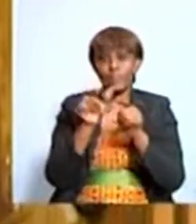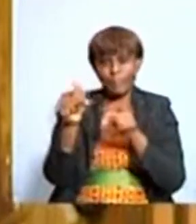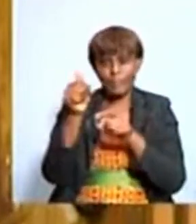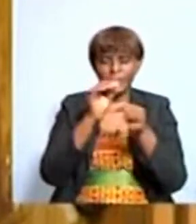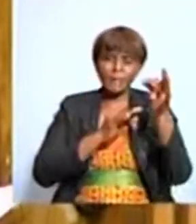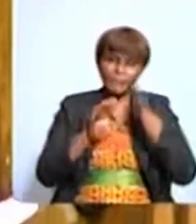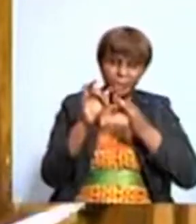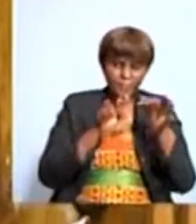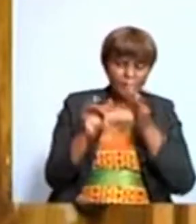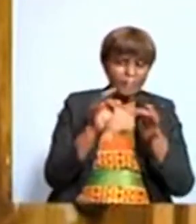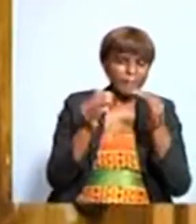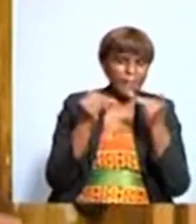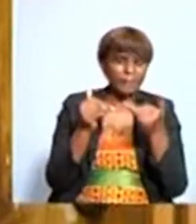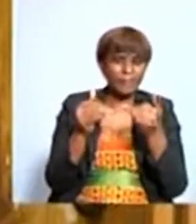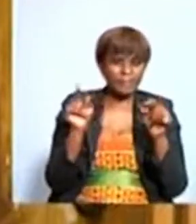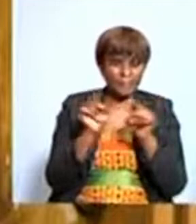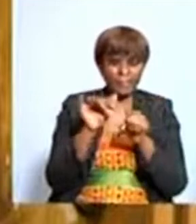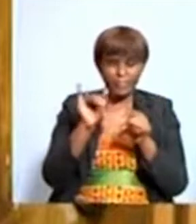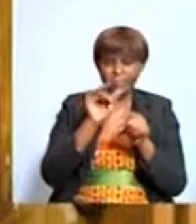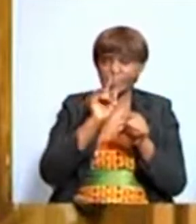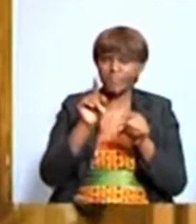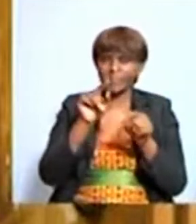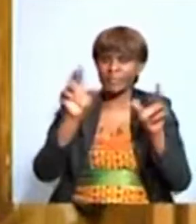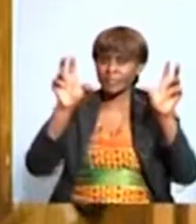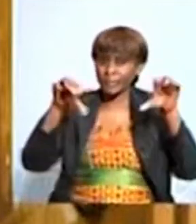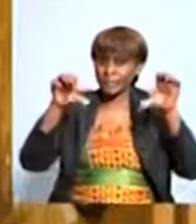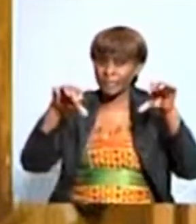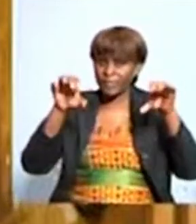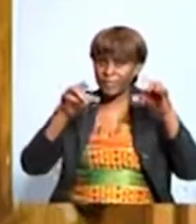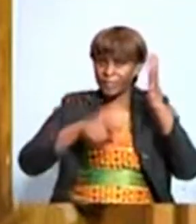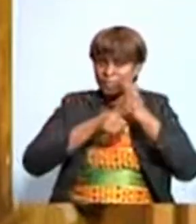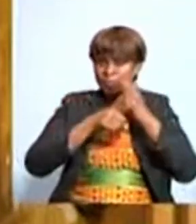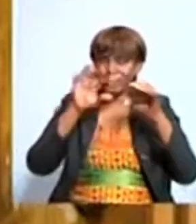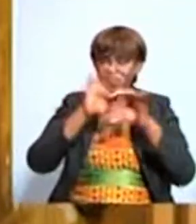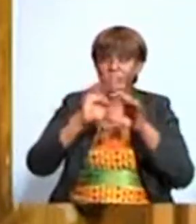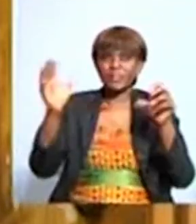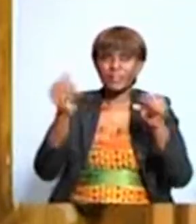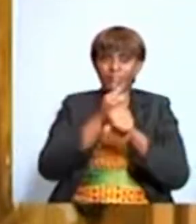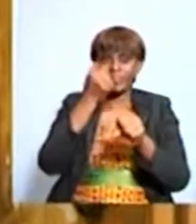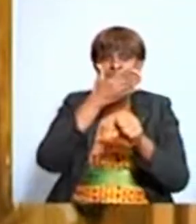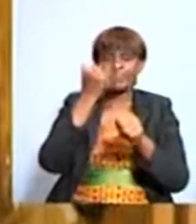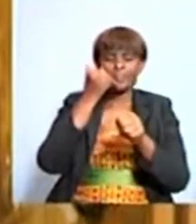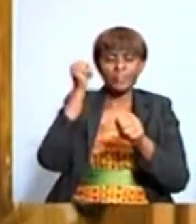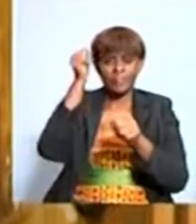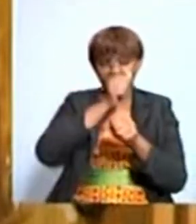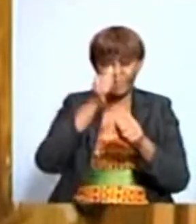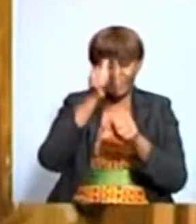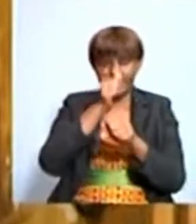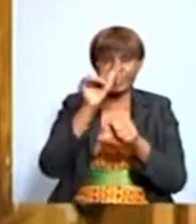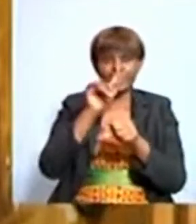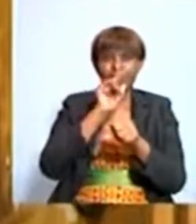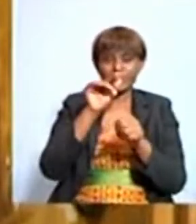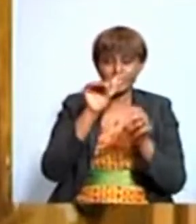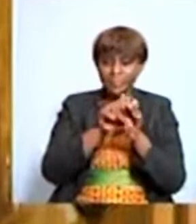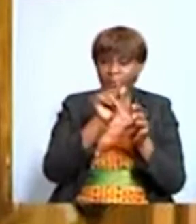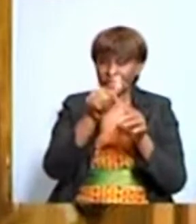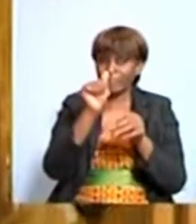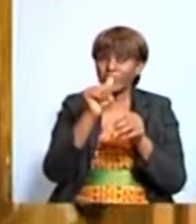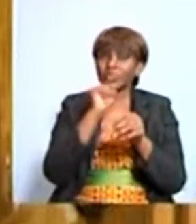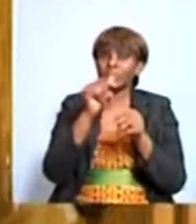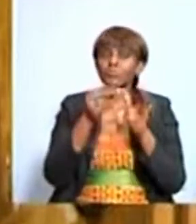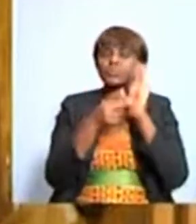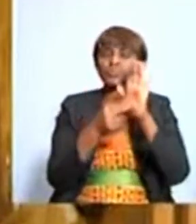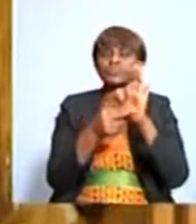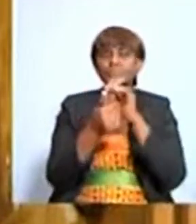to assert that Cape Town International Airport was voted the best airport in Africa. In doing so, he also did not